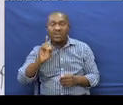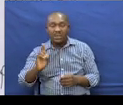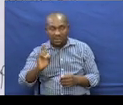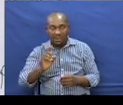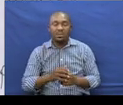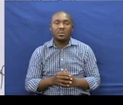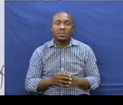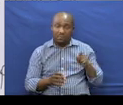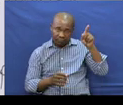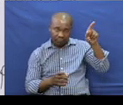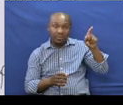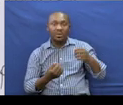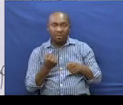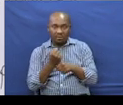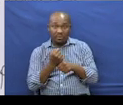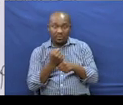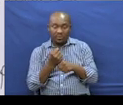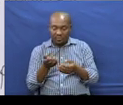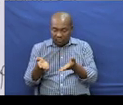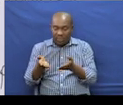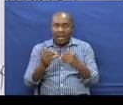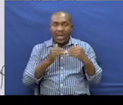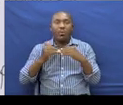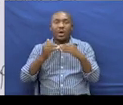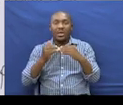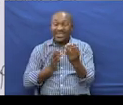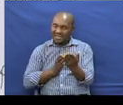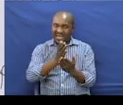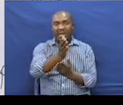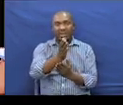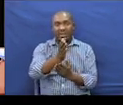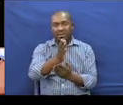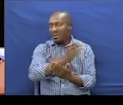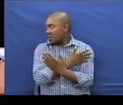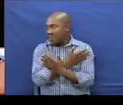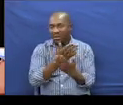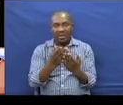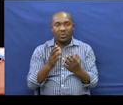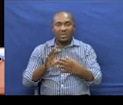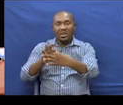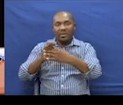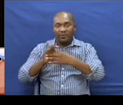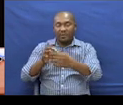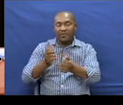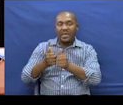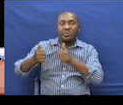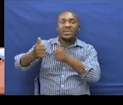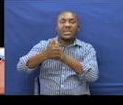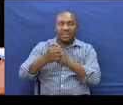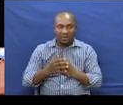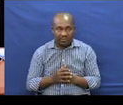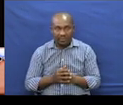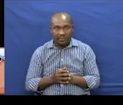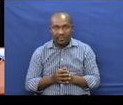of democracy whereby people participate in making decisions without involving the representatives.